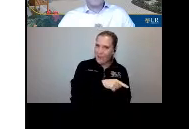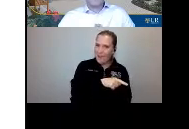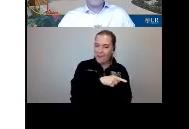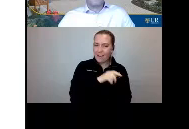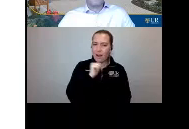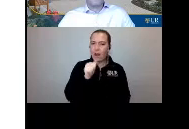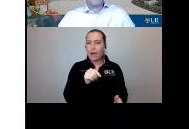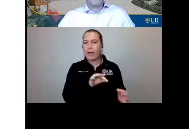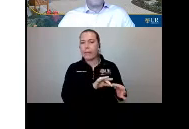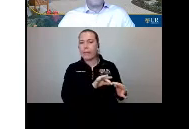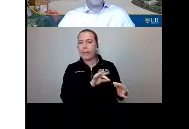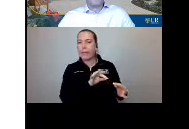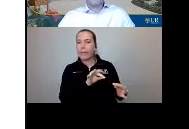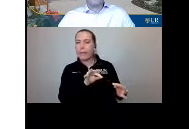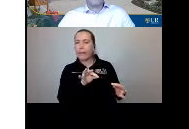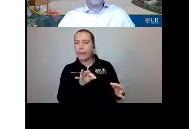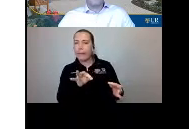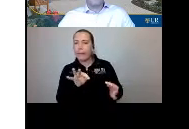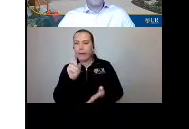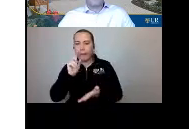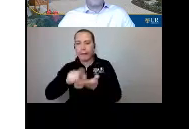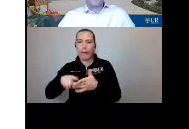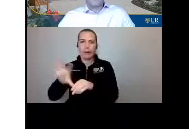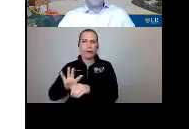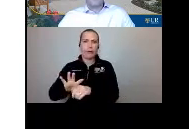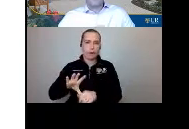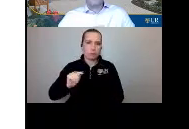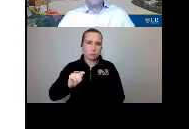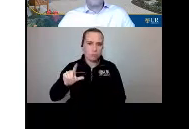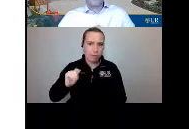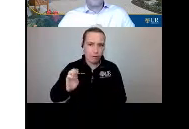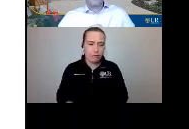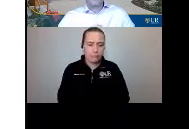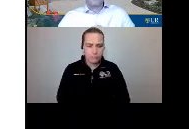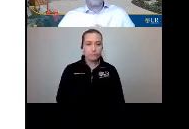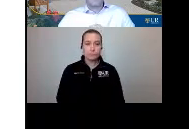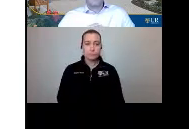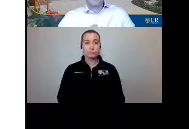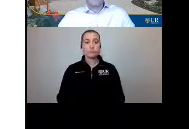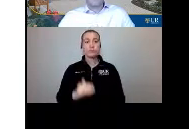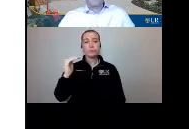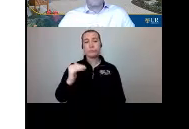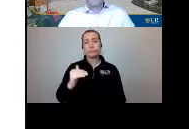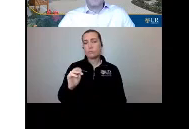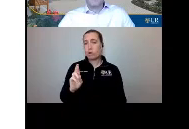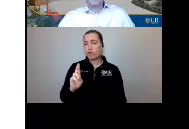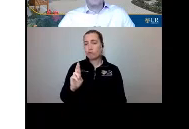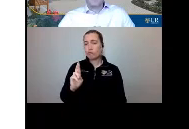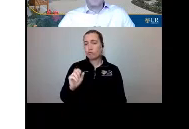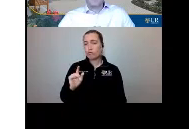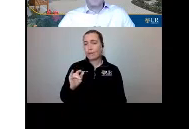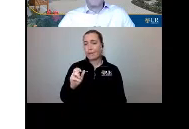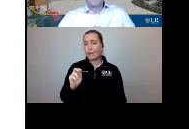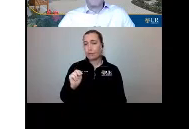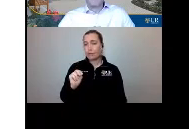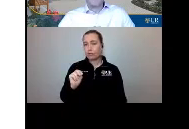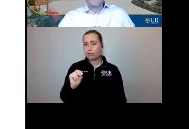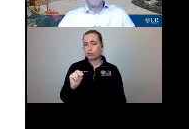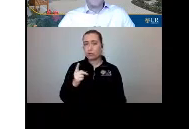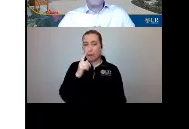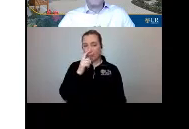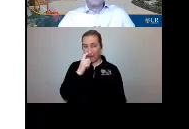In terms of radiation dose, the amount of radiation administered is very similar to a mammogram, and it's about 1/5 of